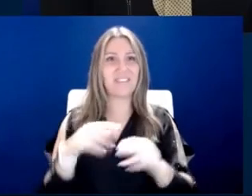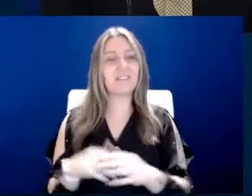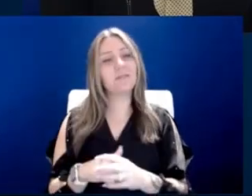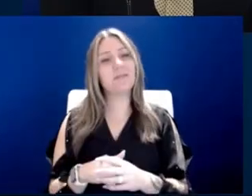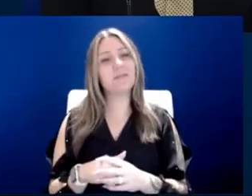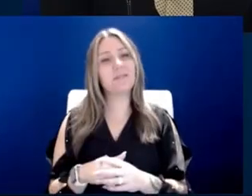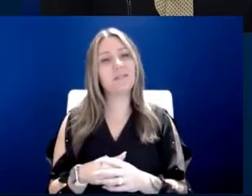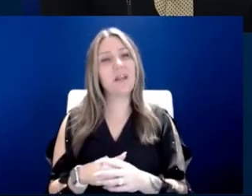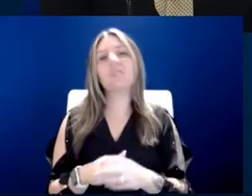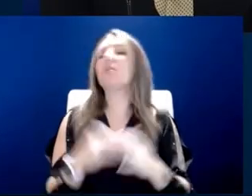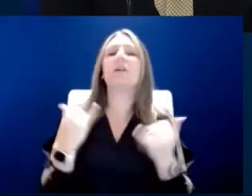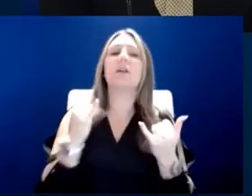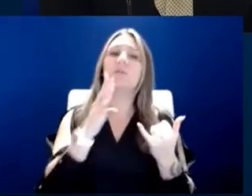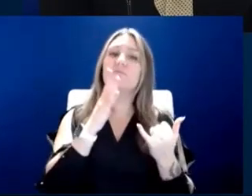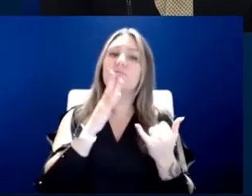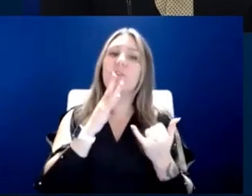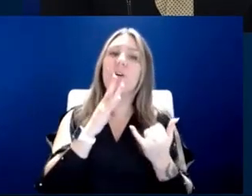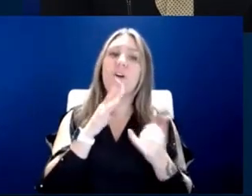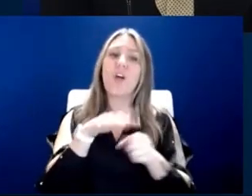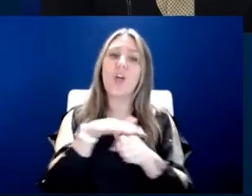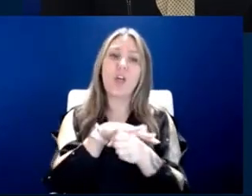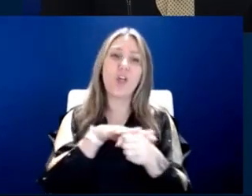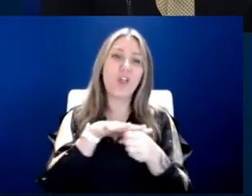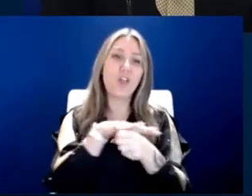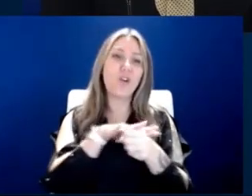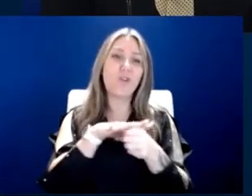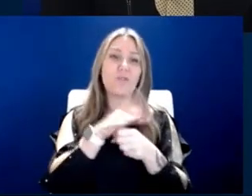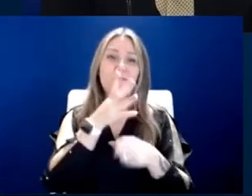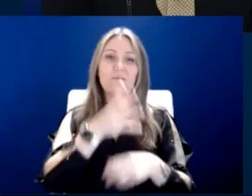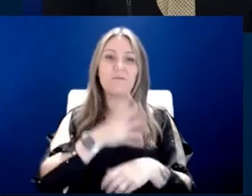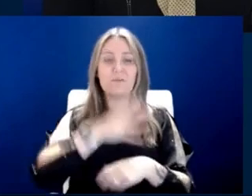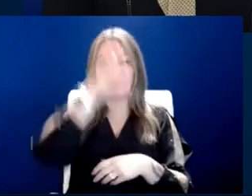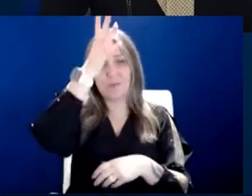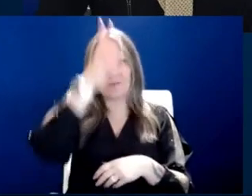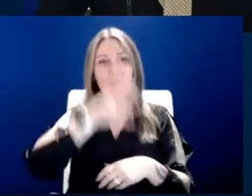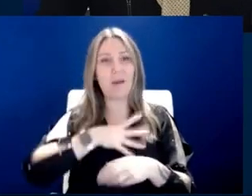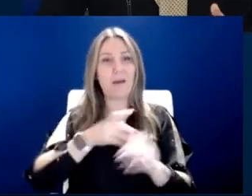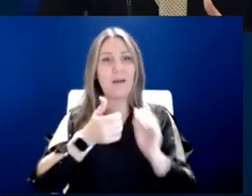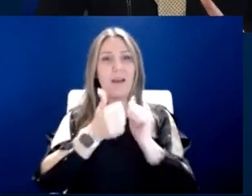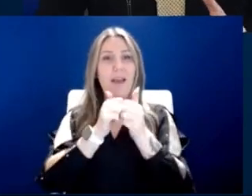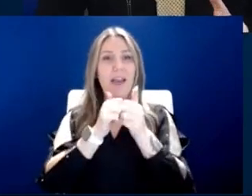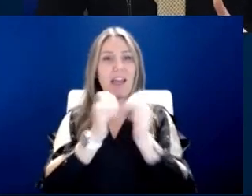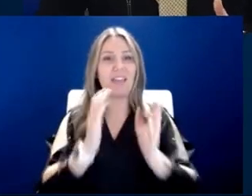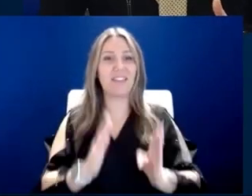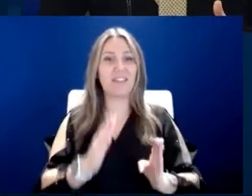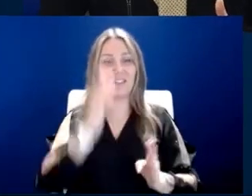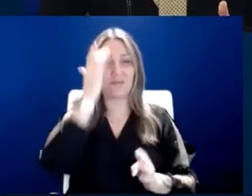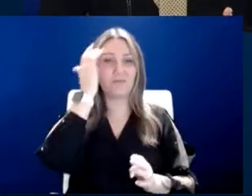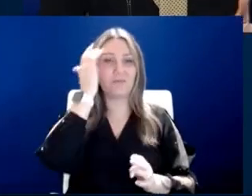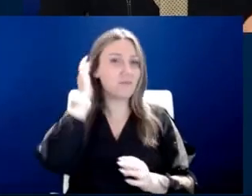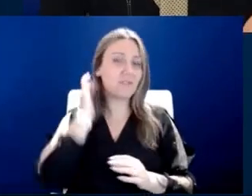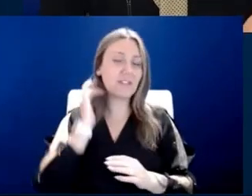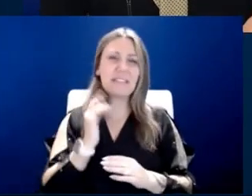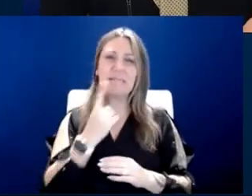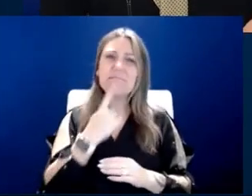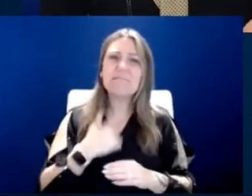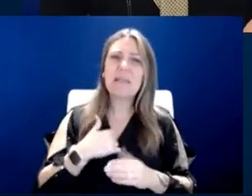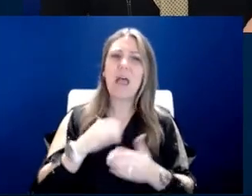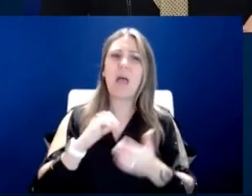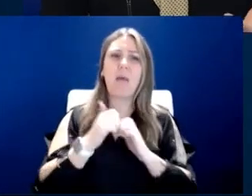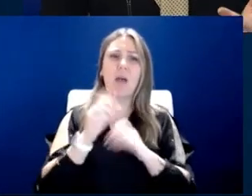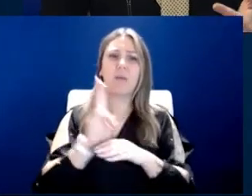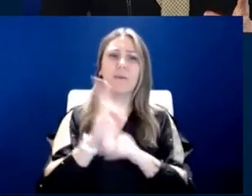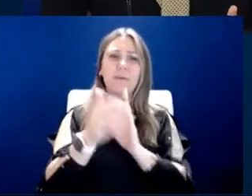local aspiring male and female athletes. Tell me a little bit about how you use your skills working with those elite athletes